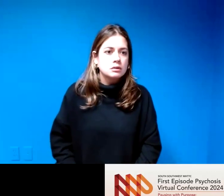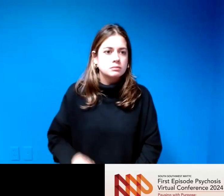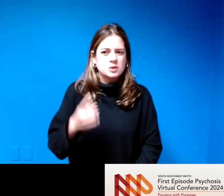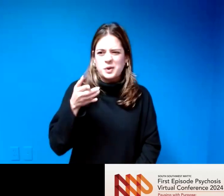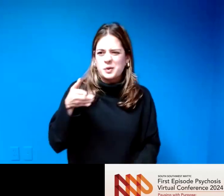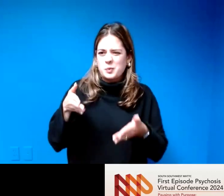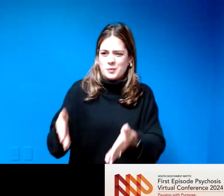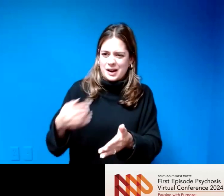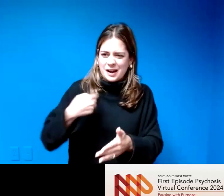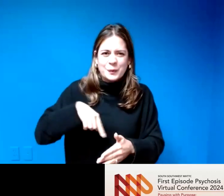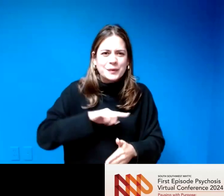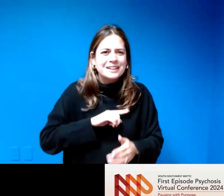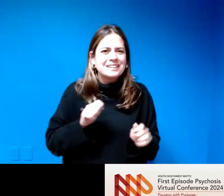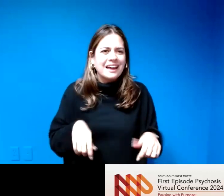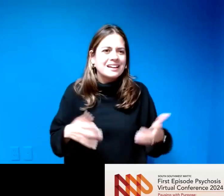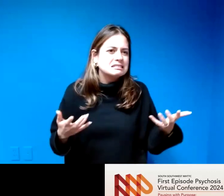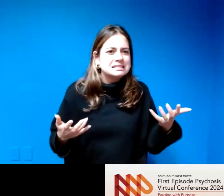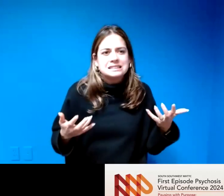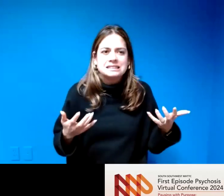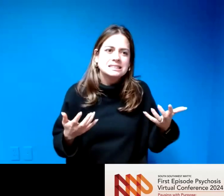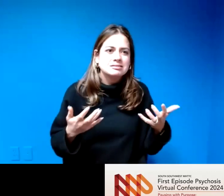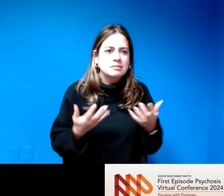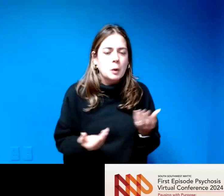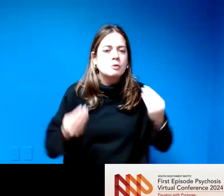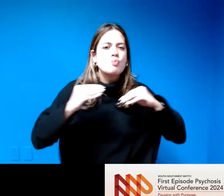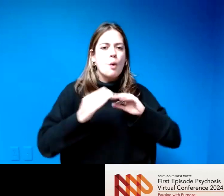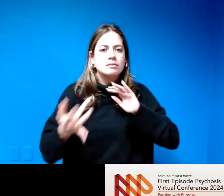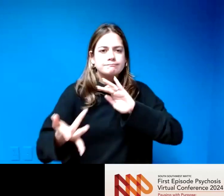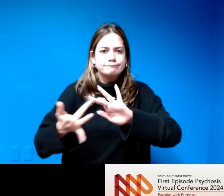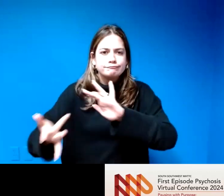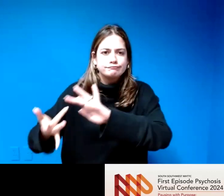can have like a greater outreach.